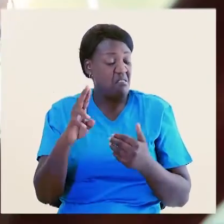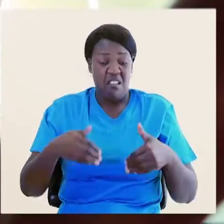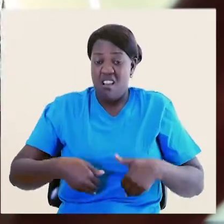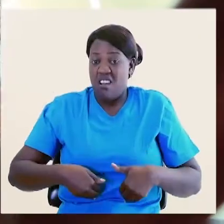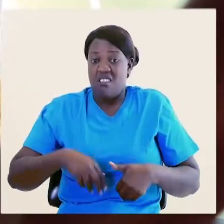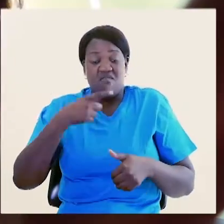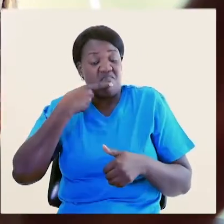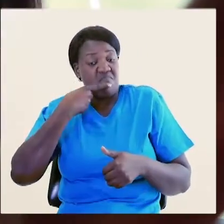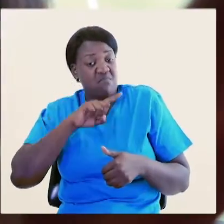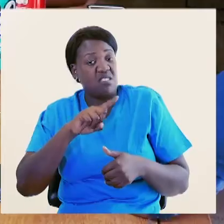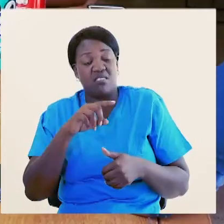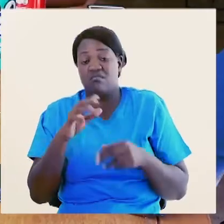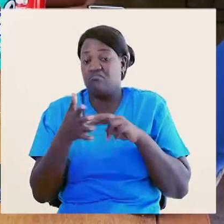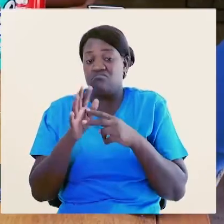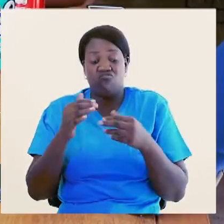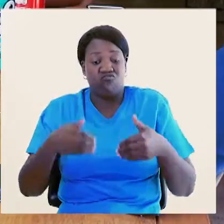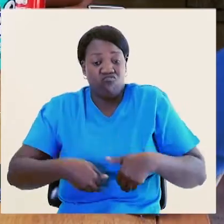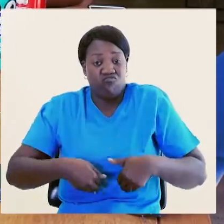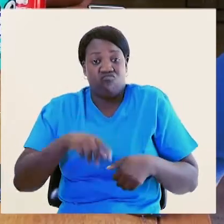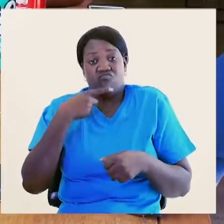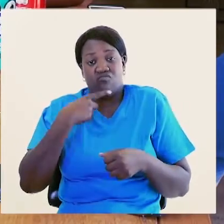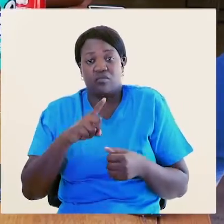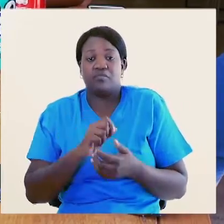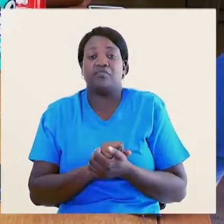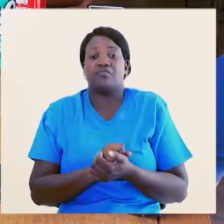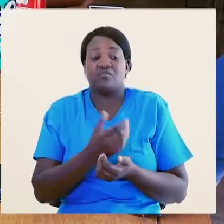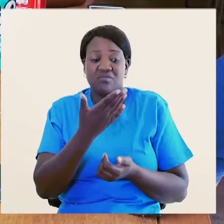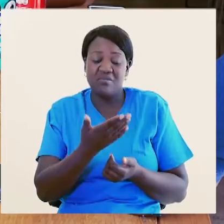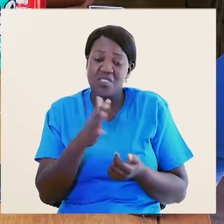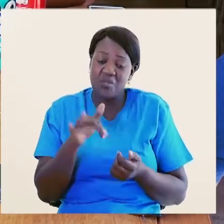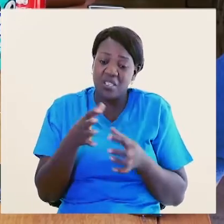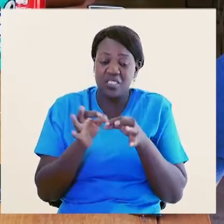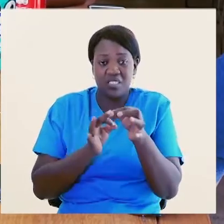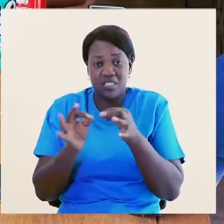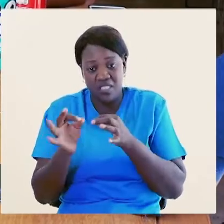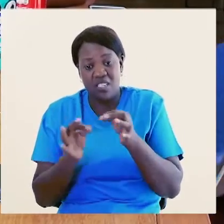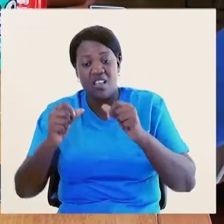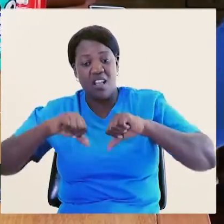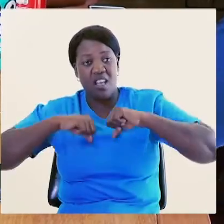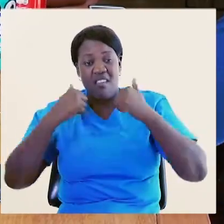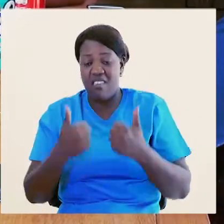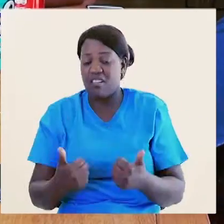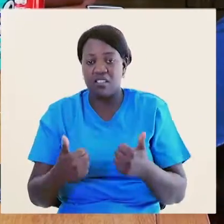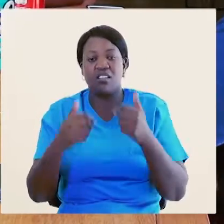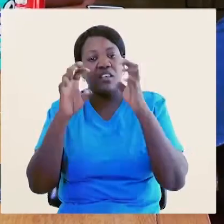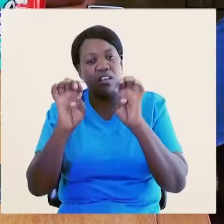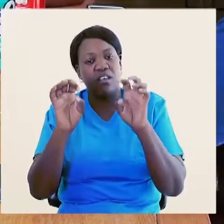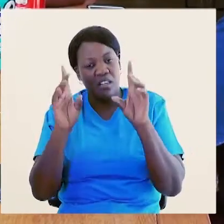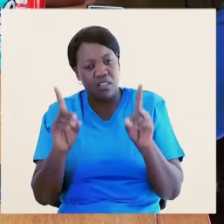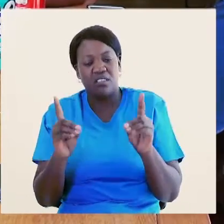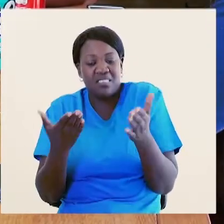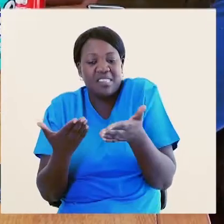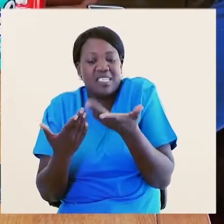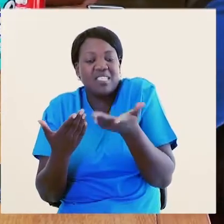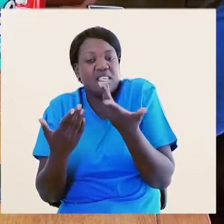man. Teo, you know, I think what Luisa was trying to say is that health and education is